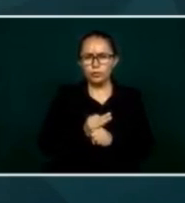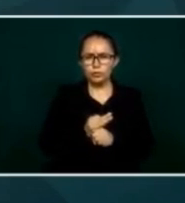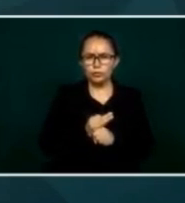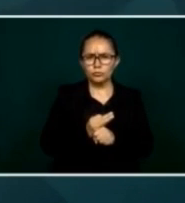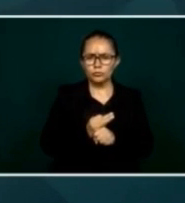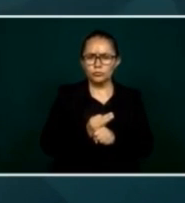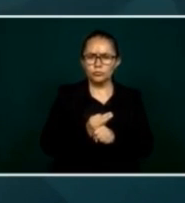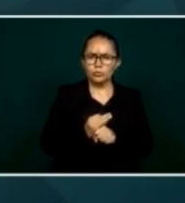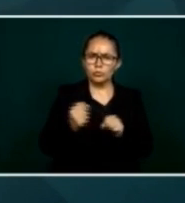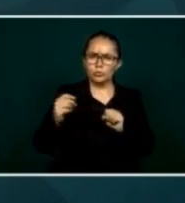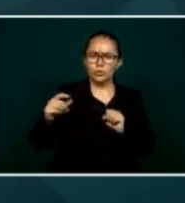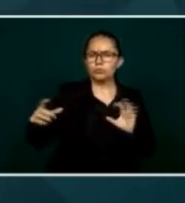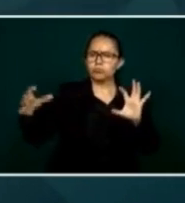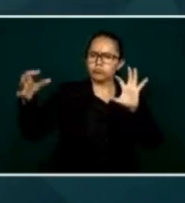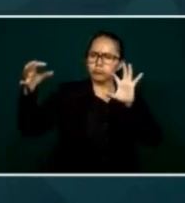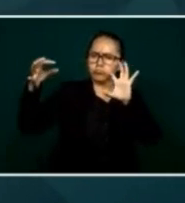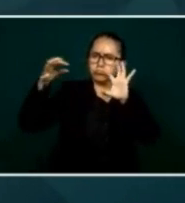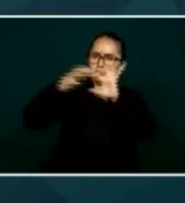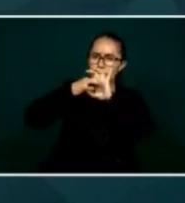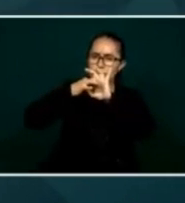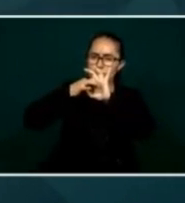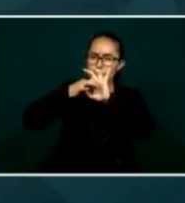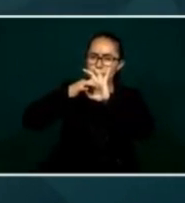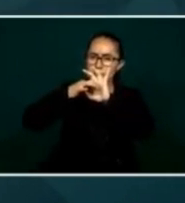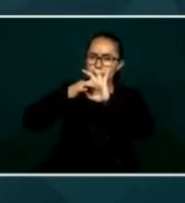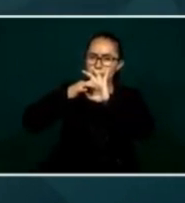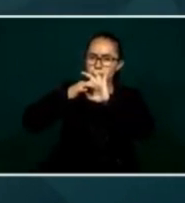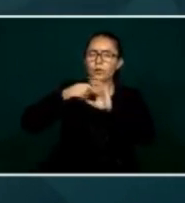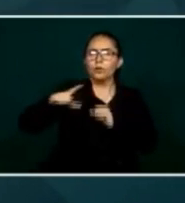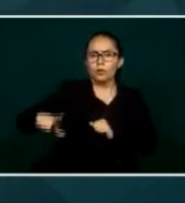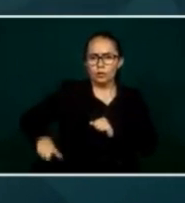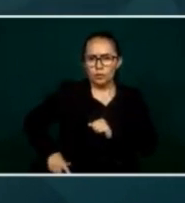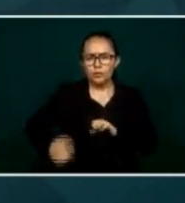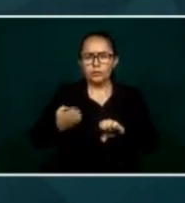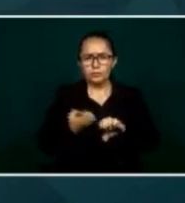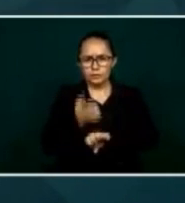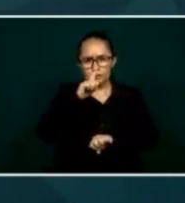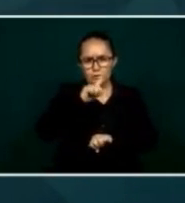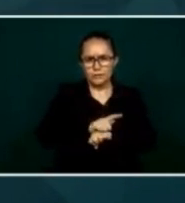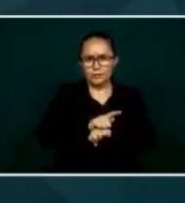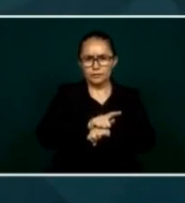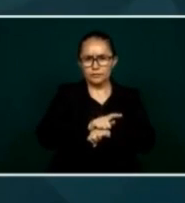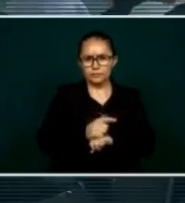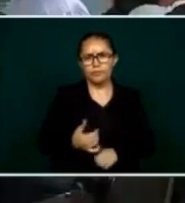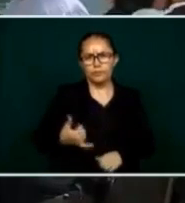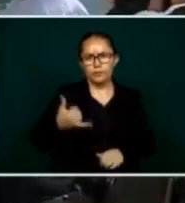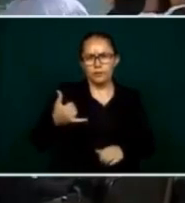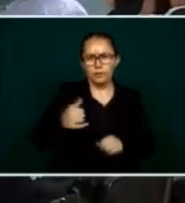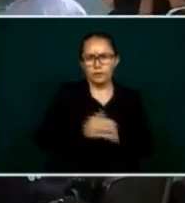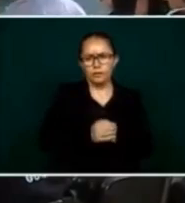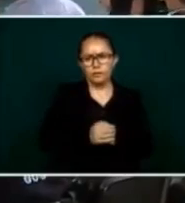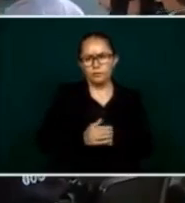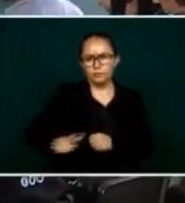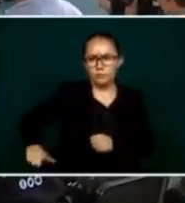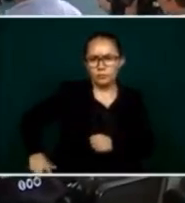We have maintained a very good relation with the state government